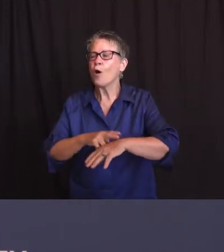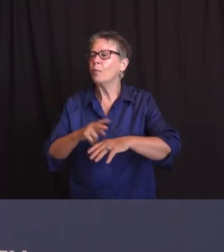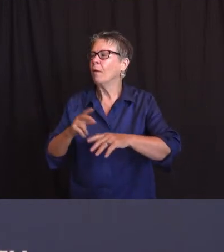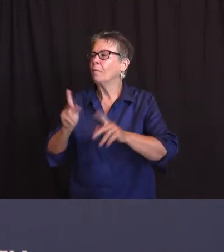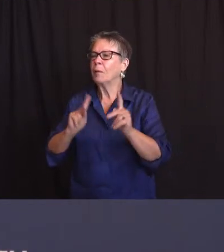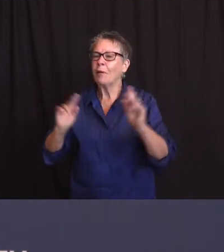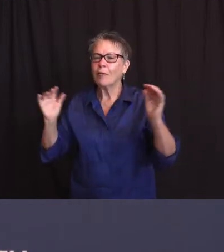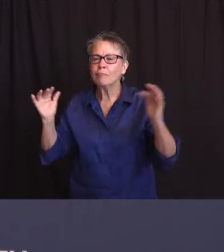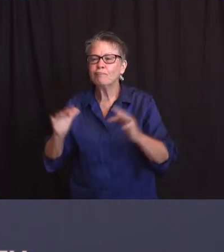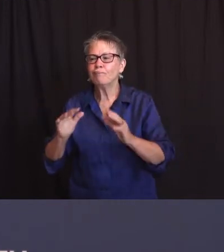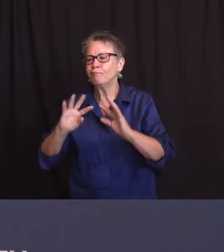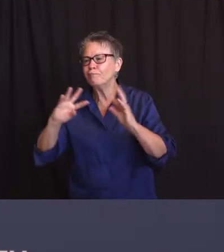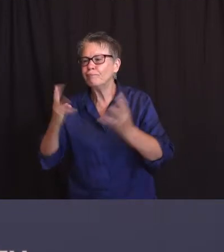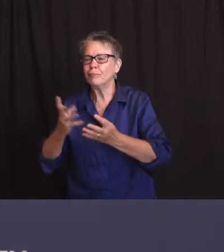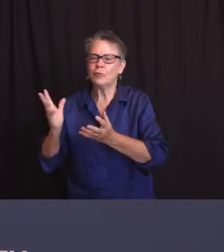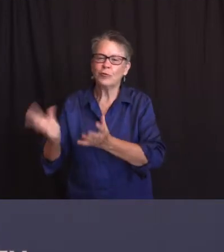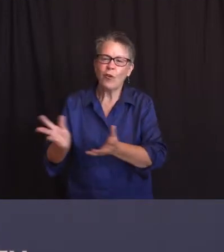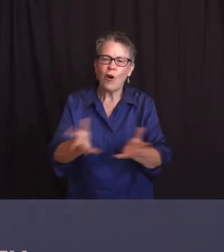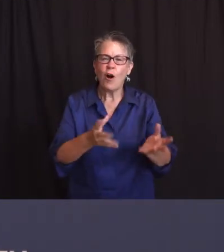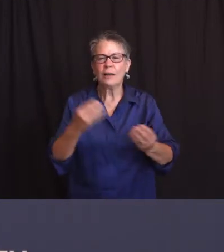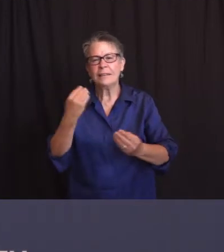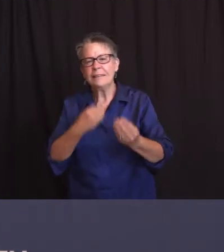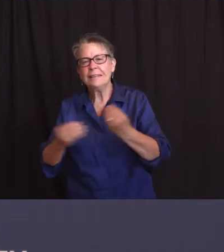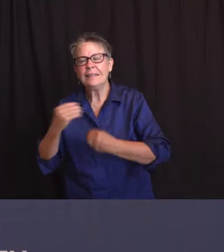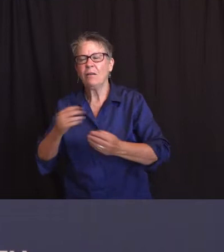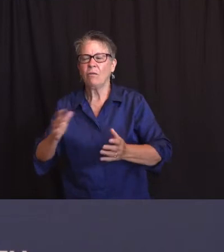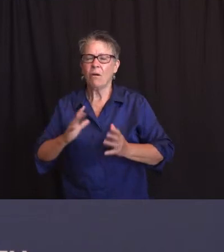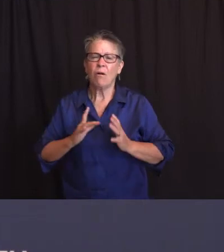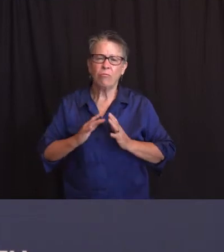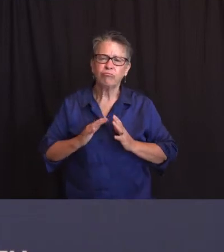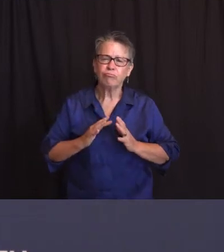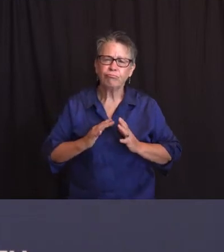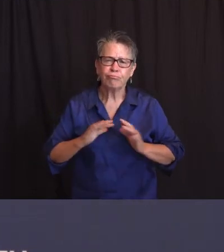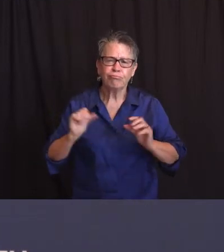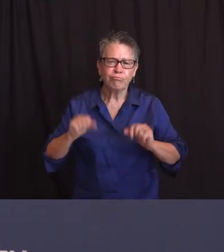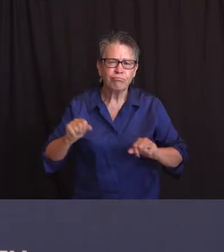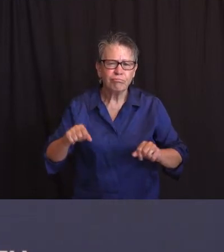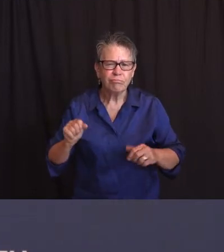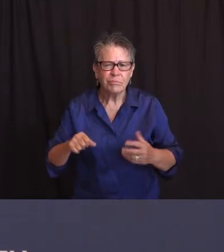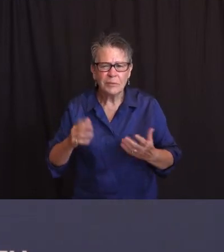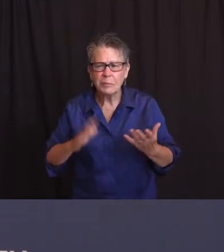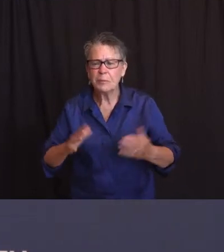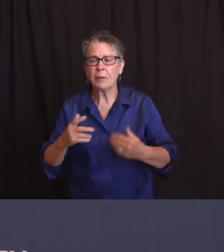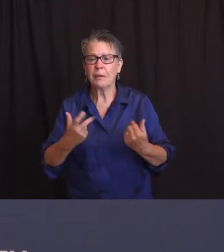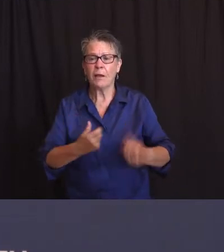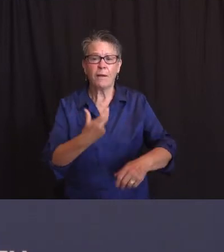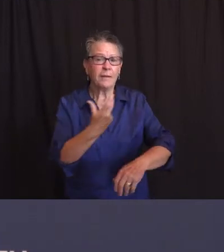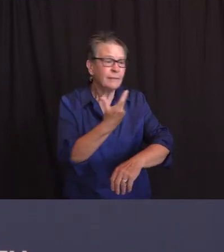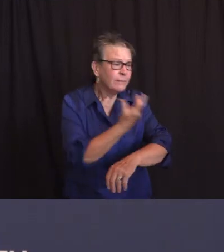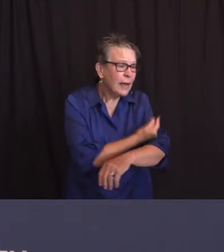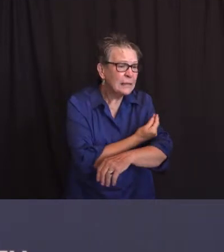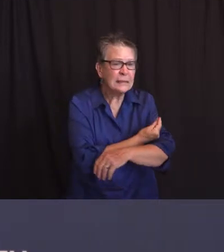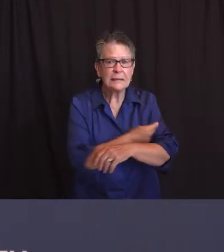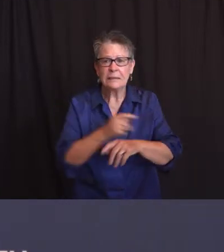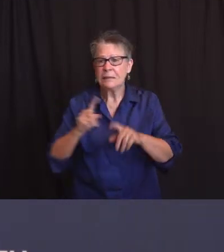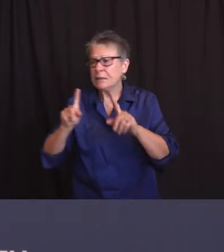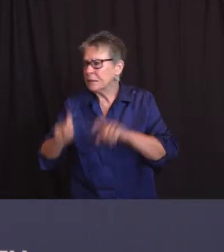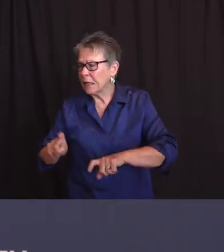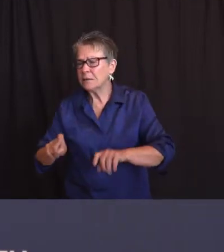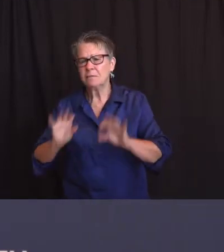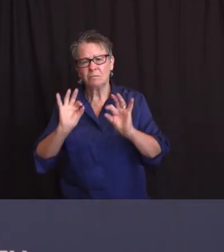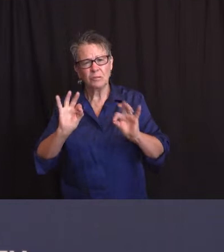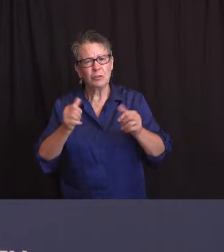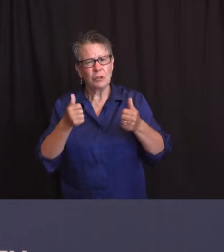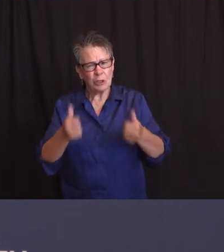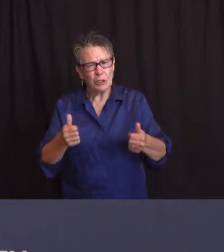folks getting vaccinated, and before that, or now still getting tested and just doing the right thing. Overwhelmingly incredible